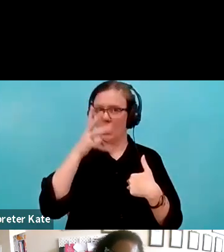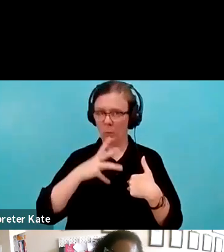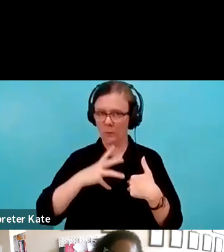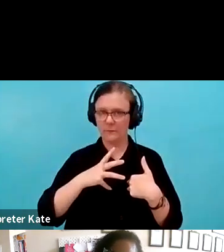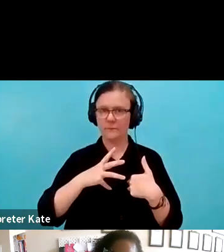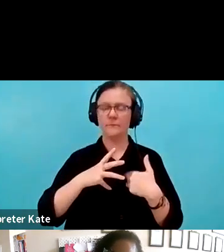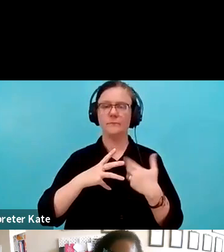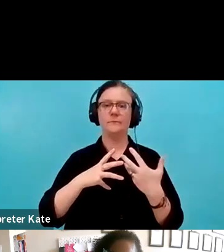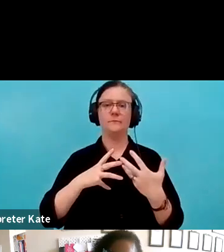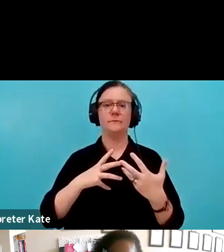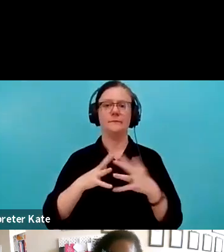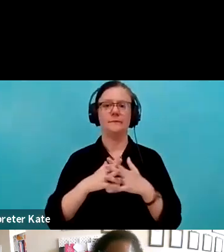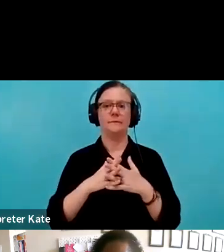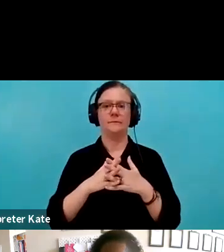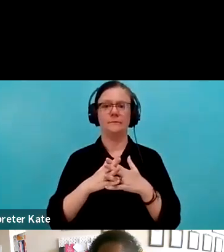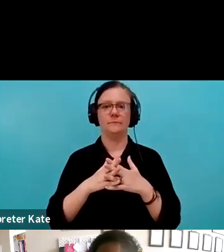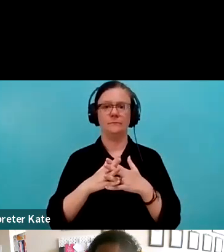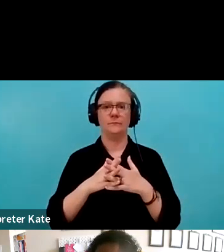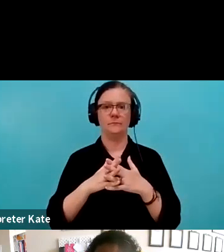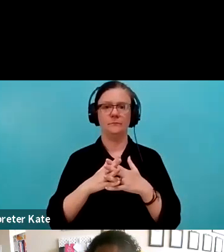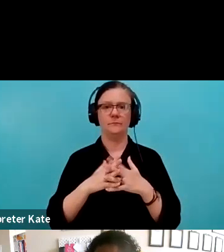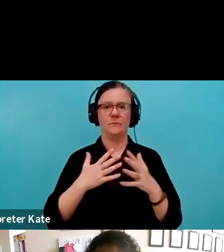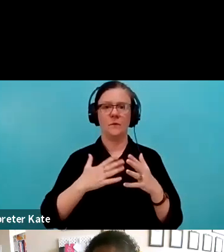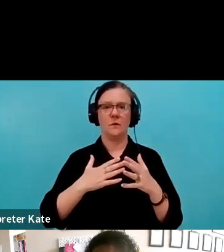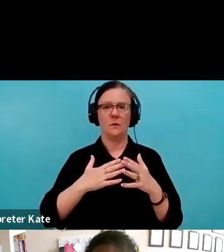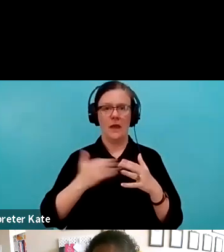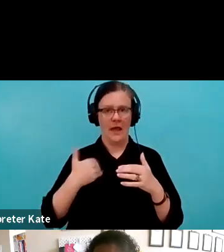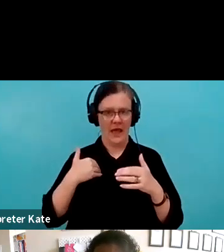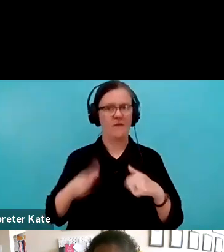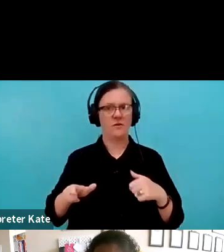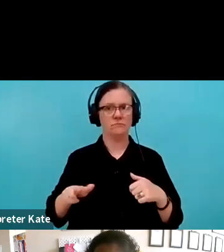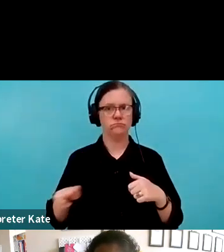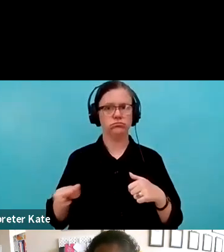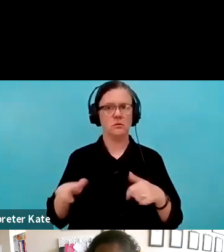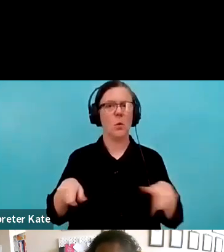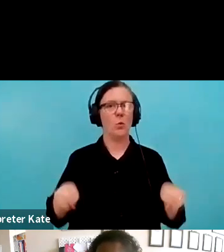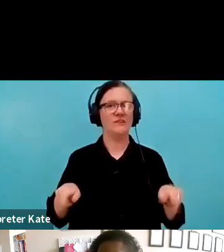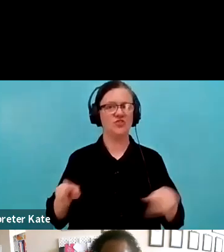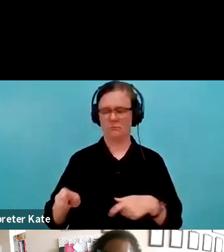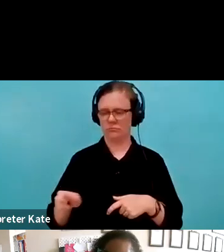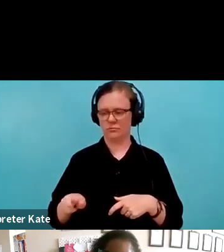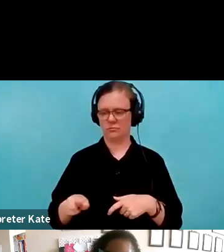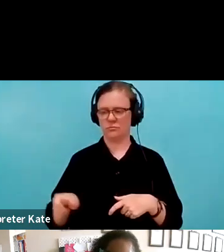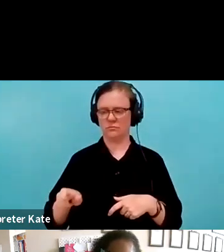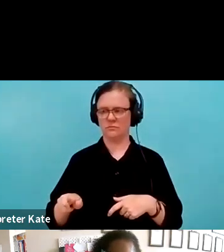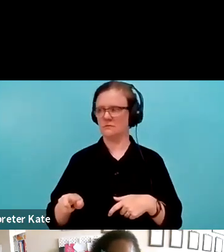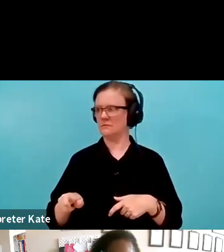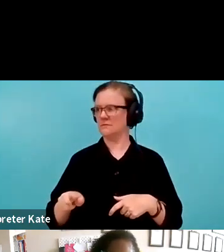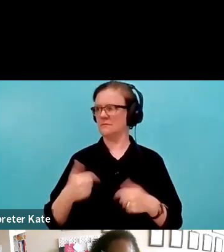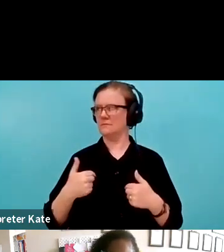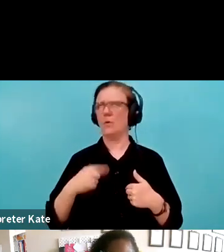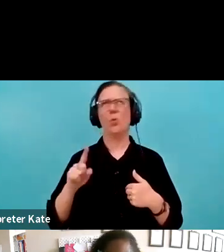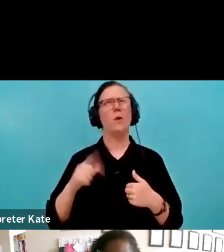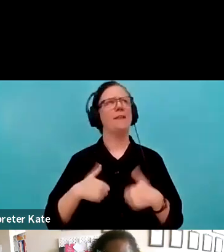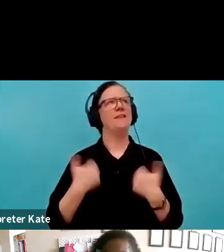woman, and I am sitting in my power wheelchair. And where am I? In Tempe, Arizona. It's hard to